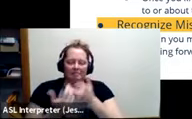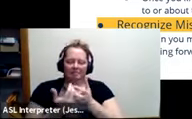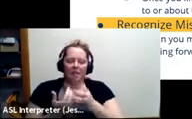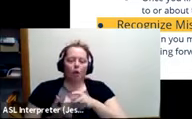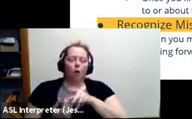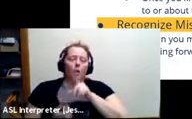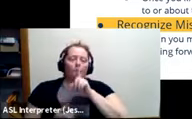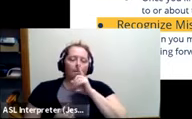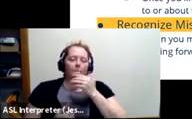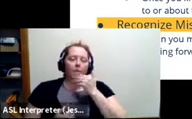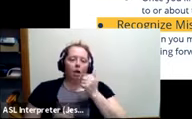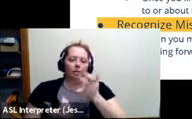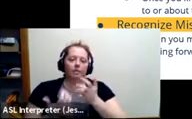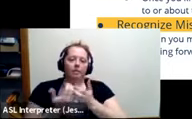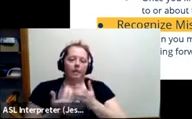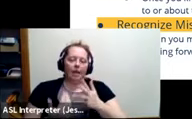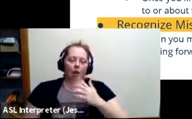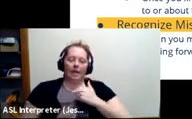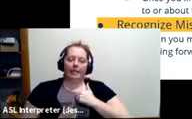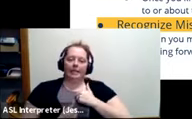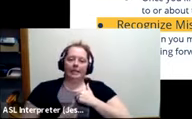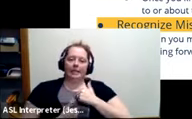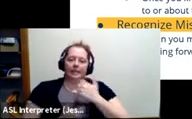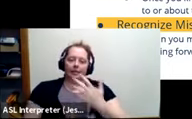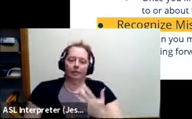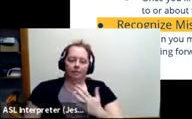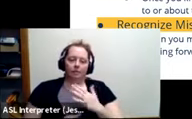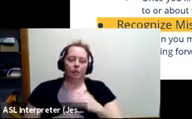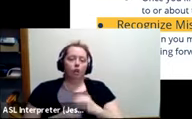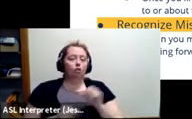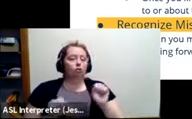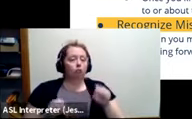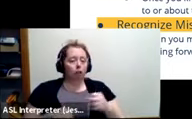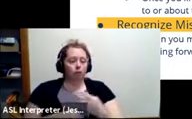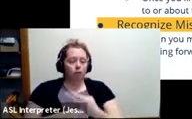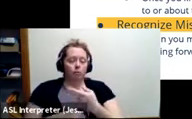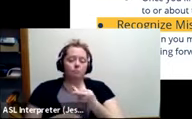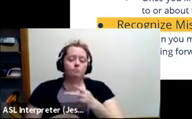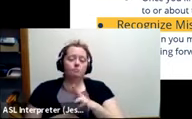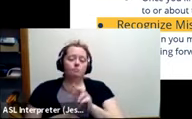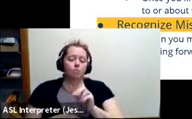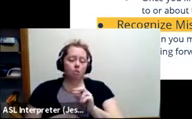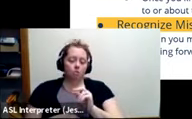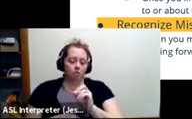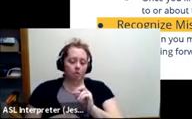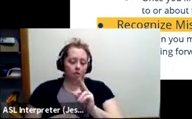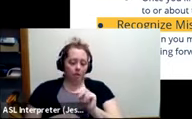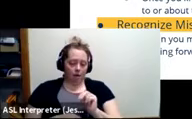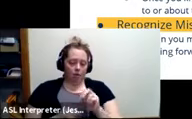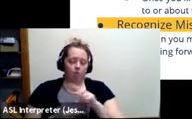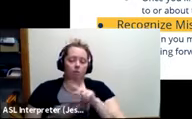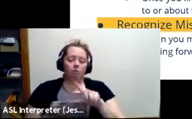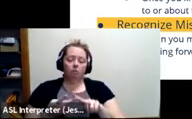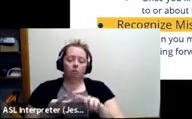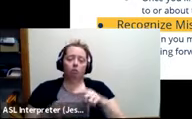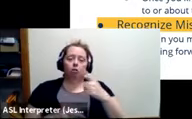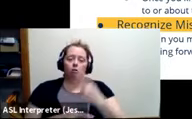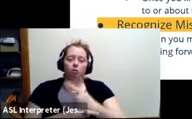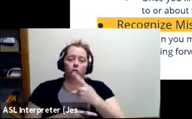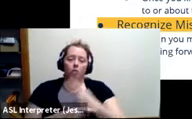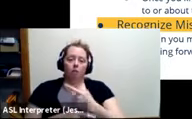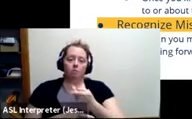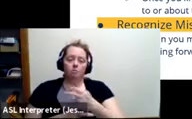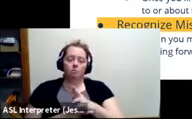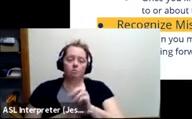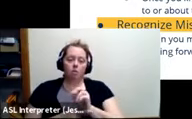we're just using the term pronoun, or if you want, correct pronoun. And you never want to assume somebody's pronoun.